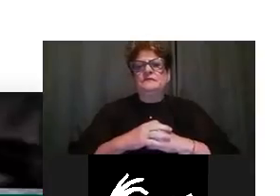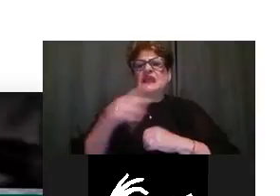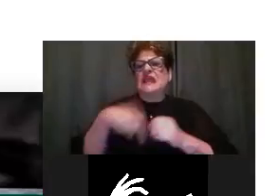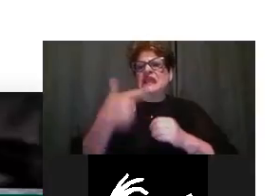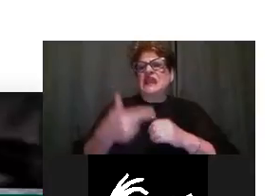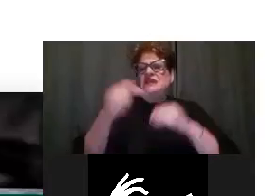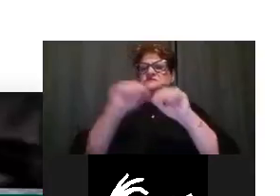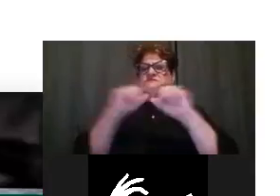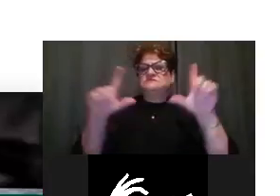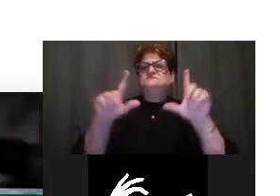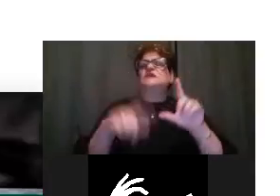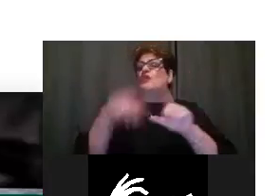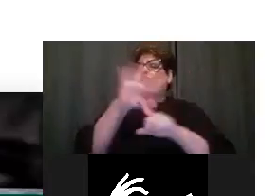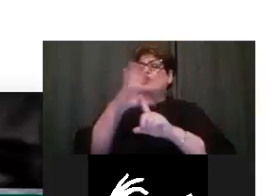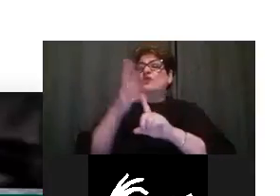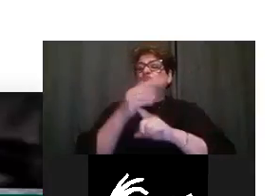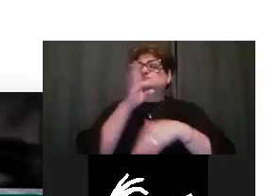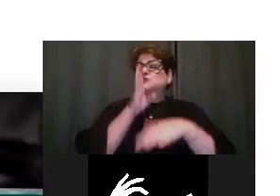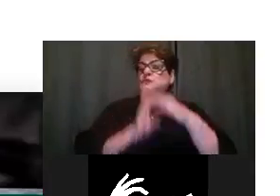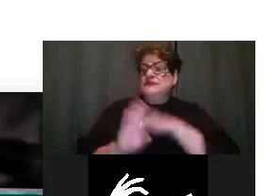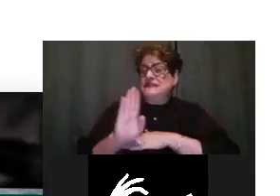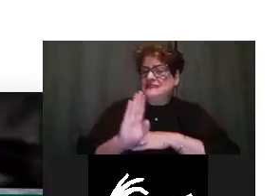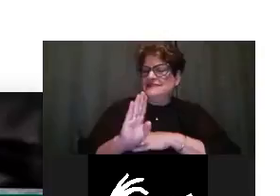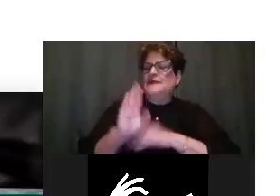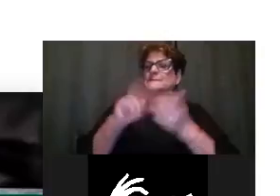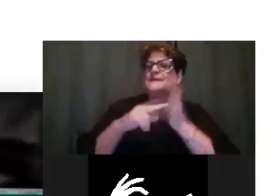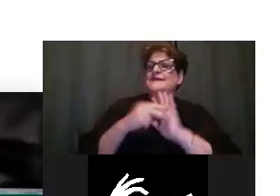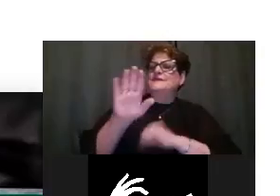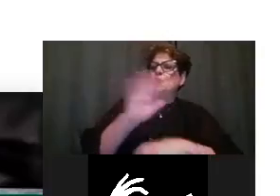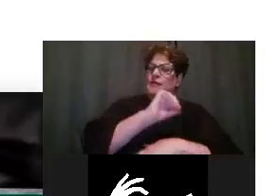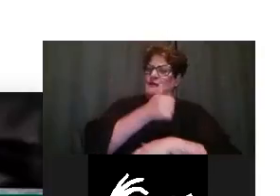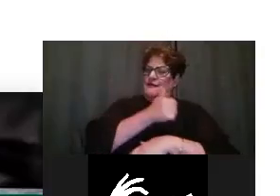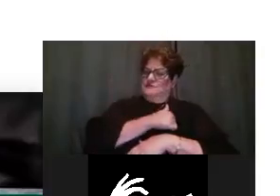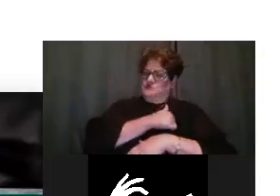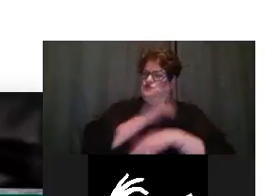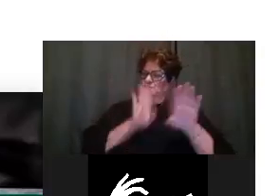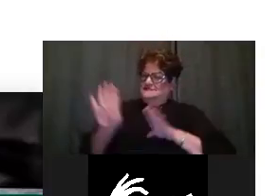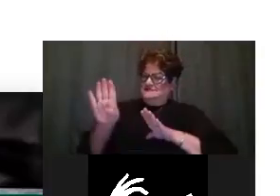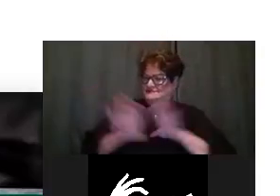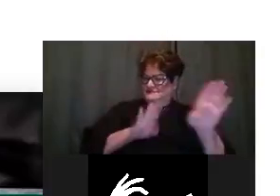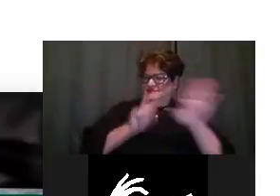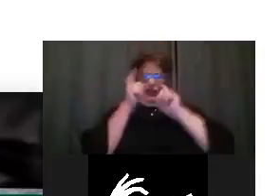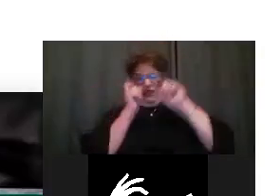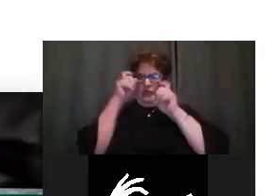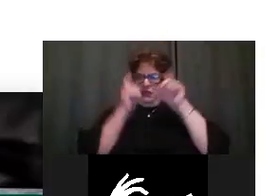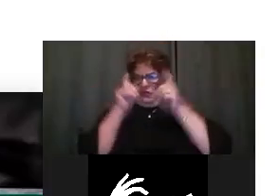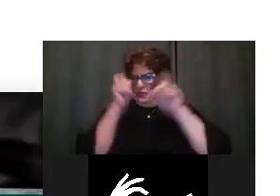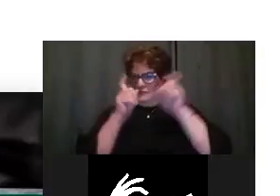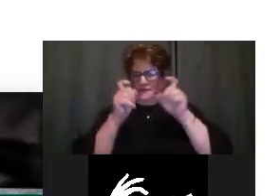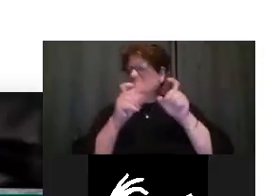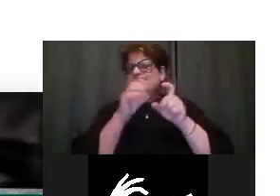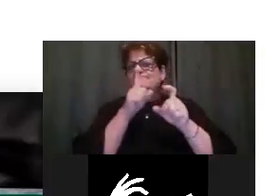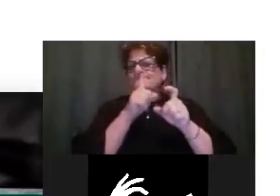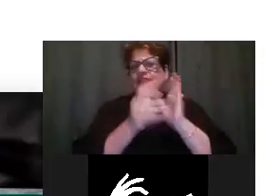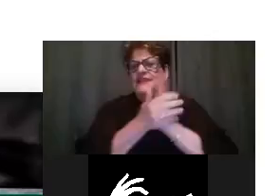Cultural humility is really about an attitude rather than a set of skills. It's really letting yourself